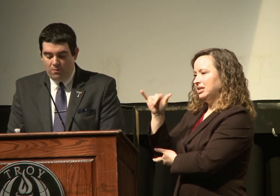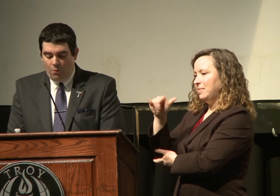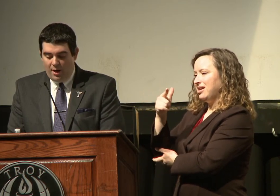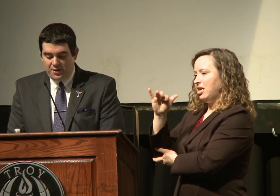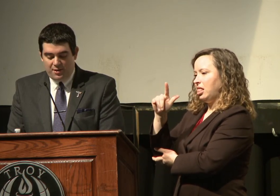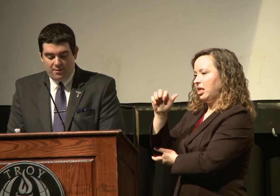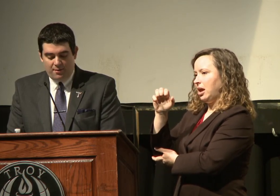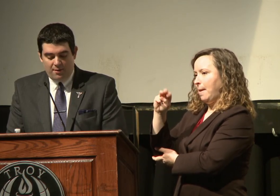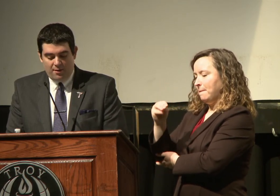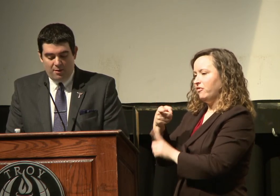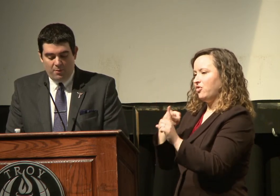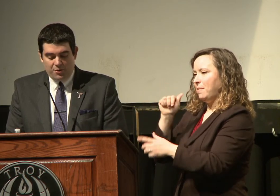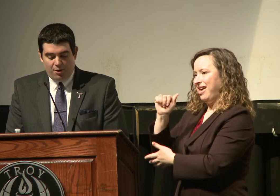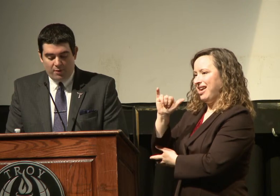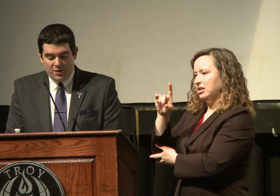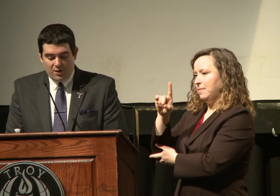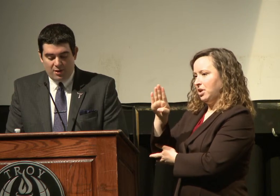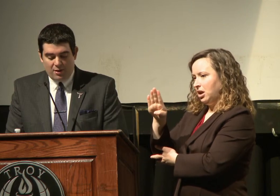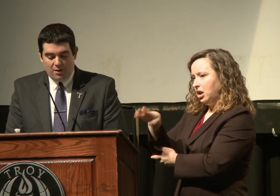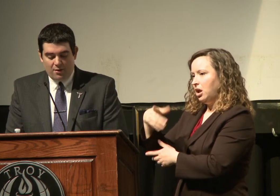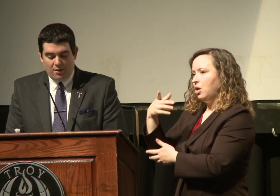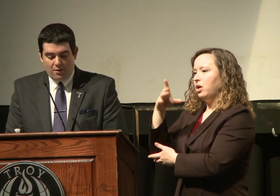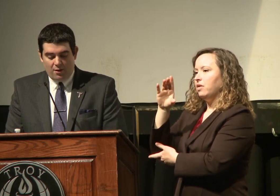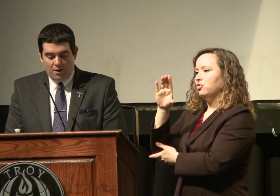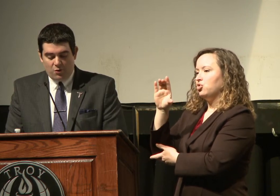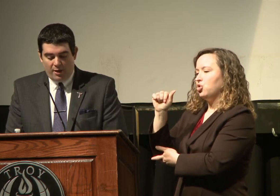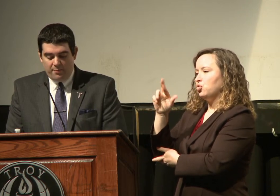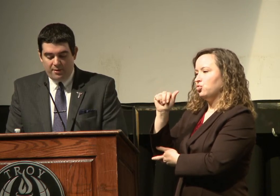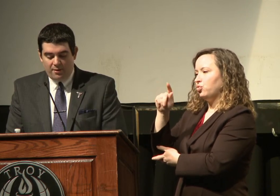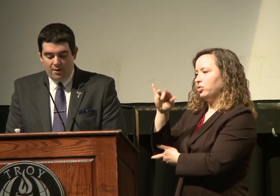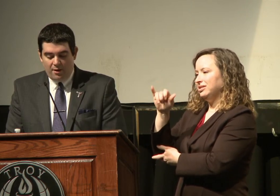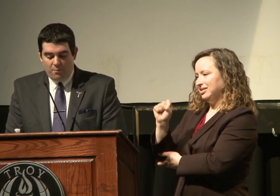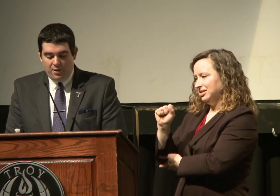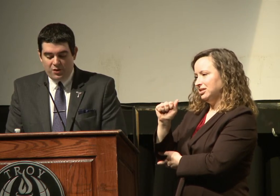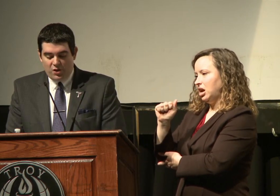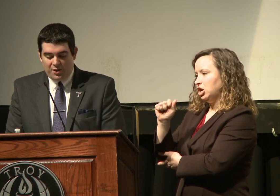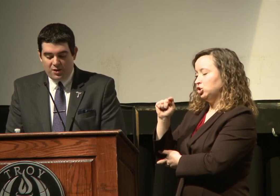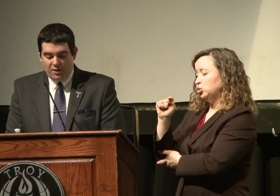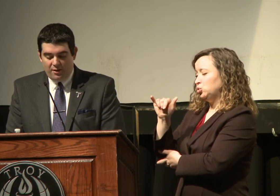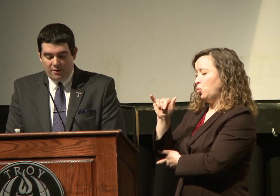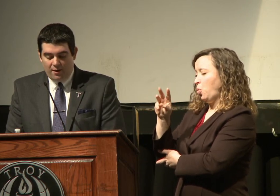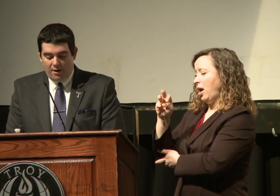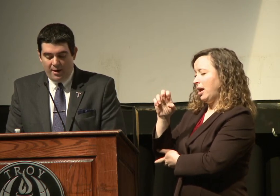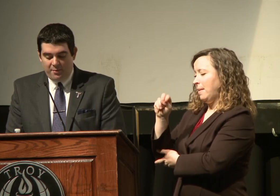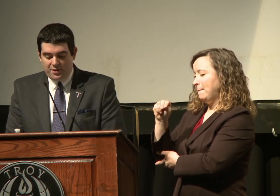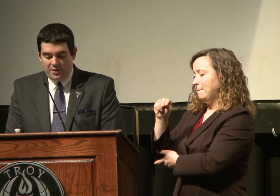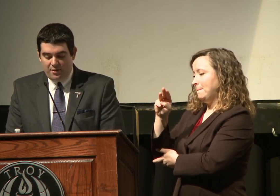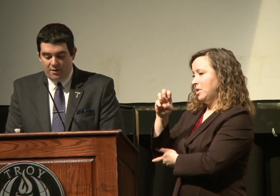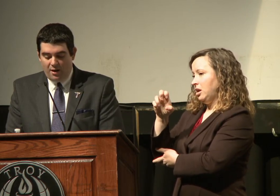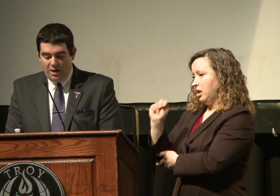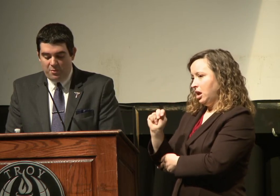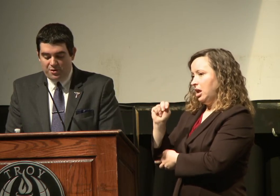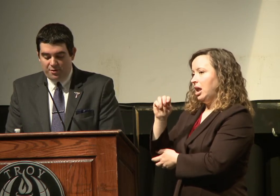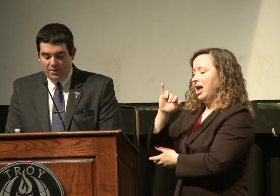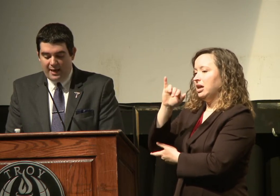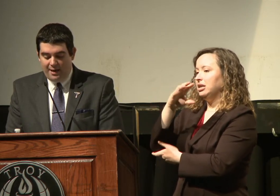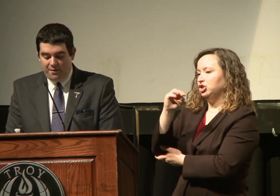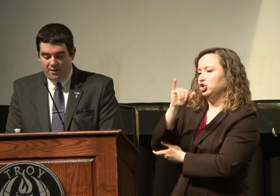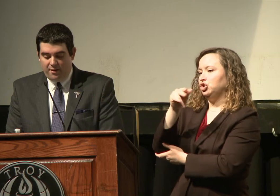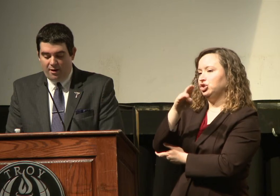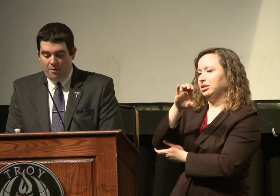Becky Watson, Ms. Carissa Twyman, Ms. Jessica Edmiston, and